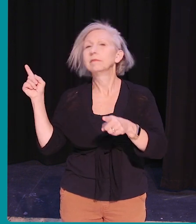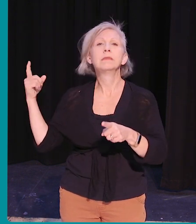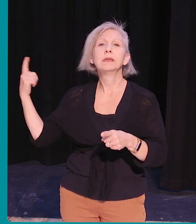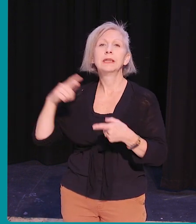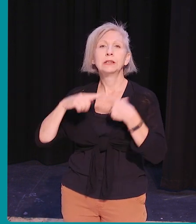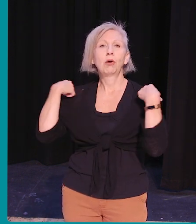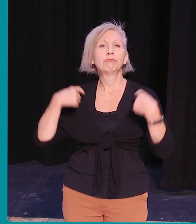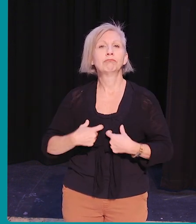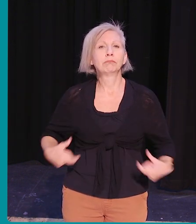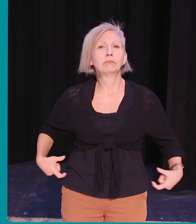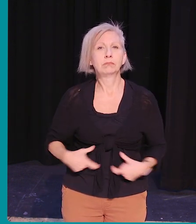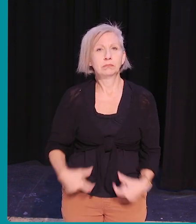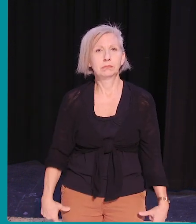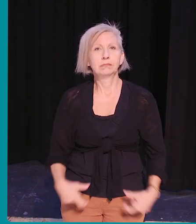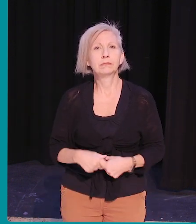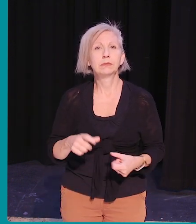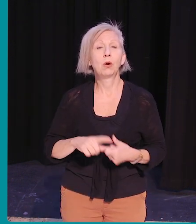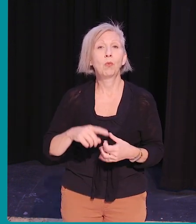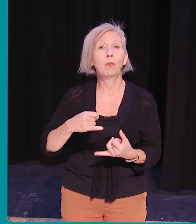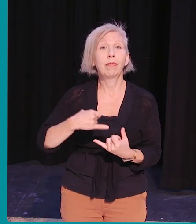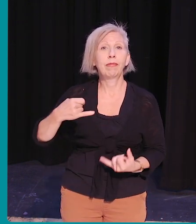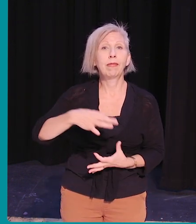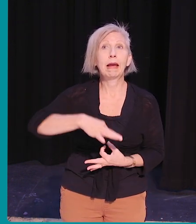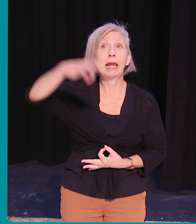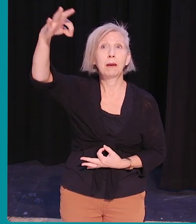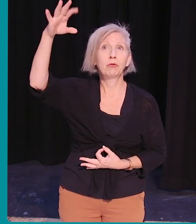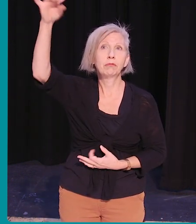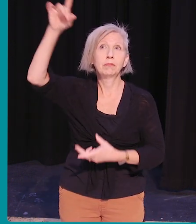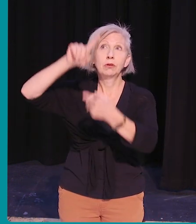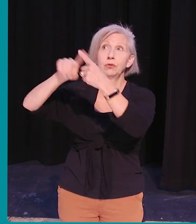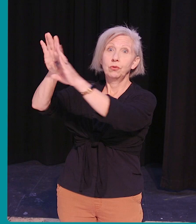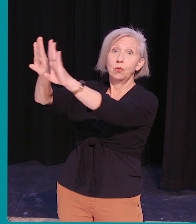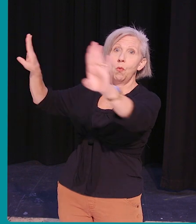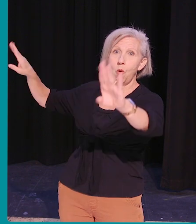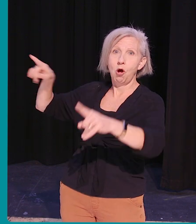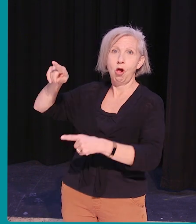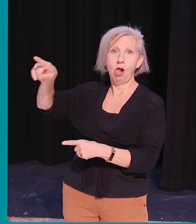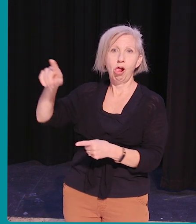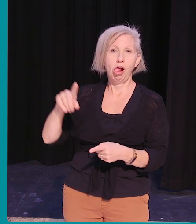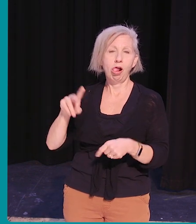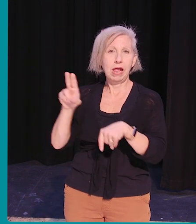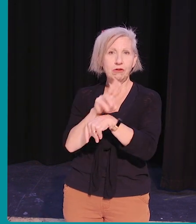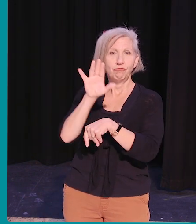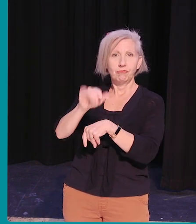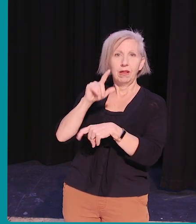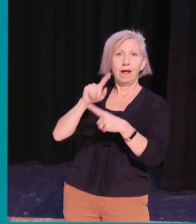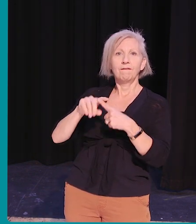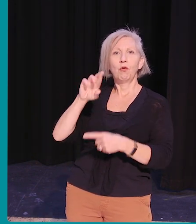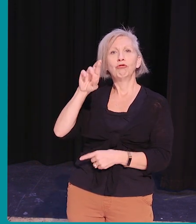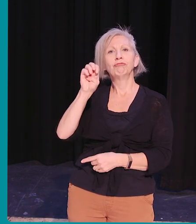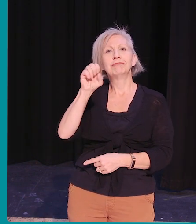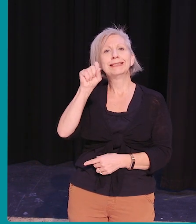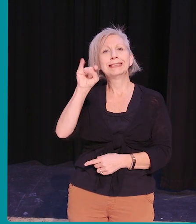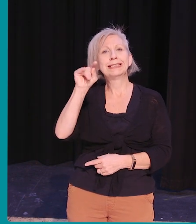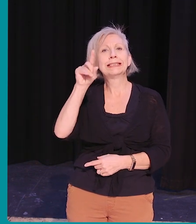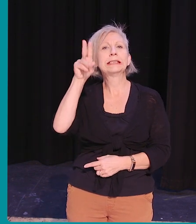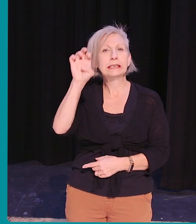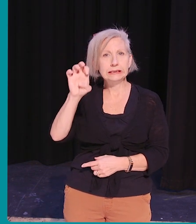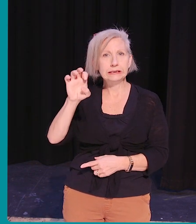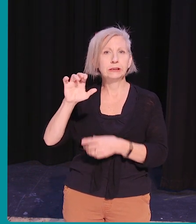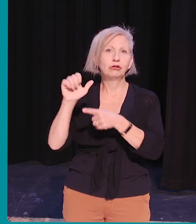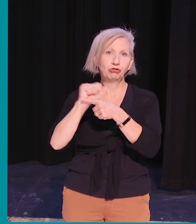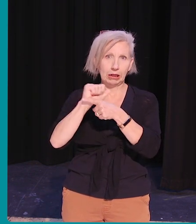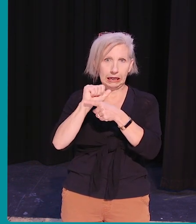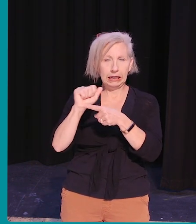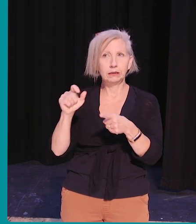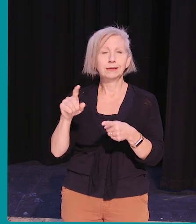to the floor or the ceiling or the wall and attach it to a piece of the harness, right? And then you can do your resistance training and stay buff up in space, which is